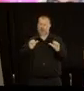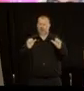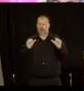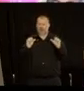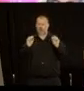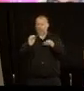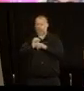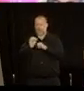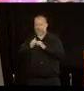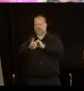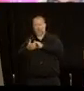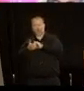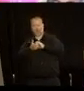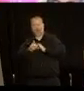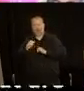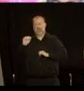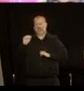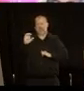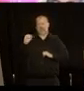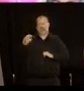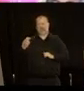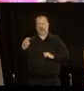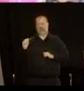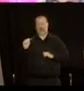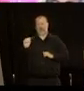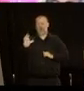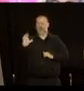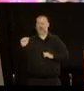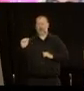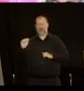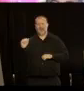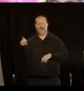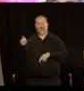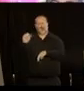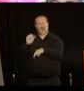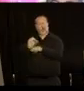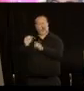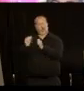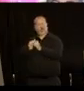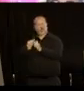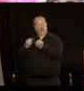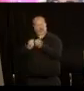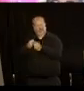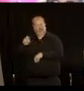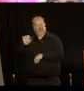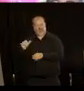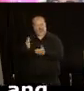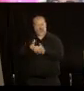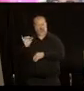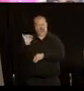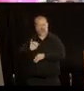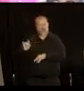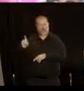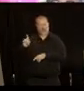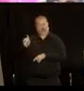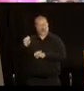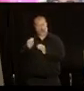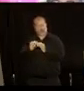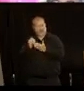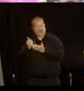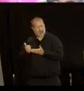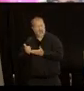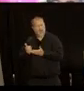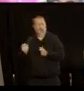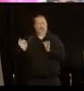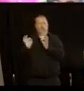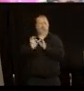working with our partners at ACA to make sure reimbursement is where it needs to be and the supports through Medicaid is where it needs to be, to